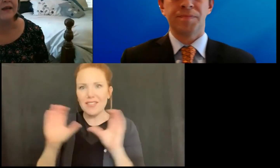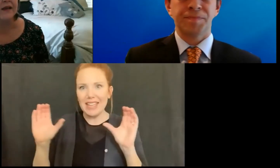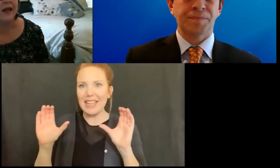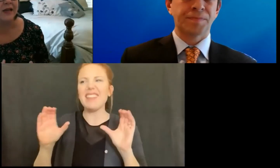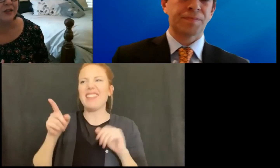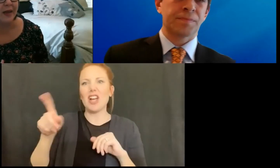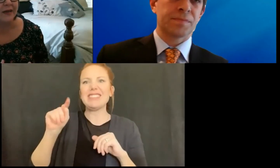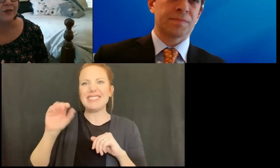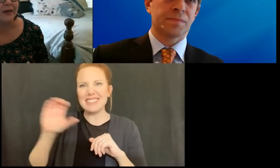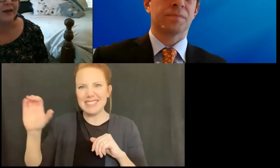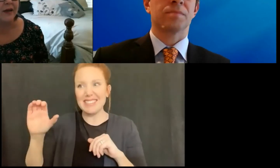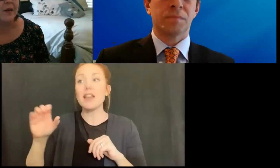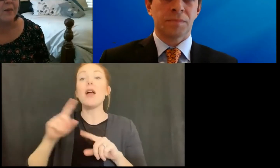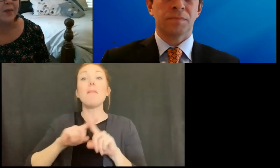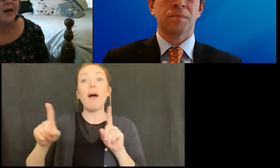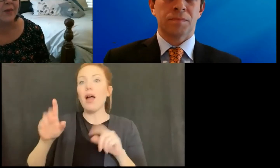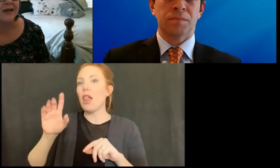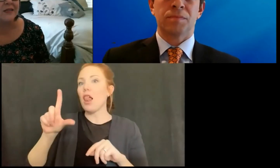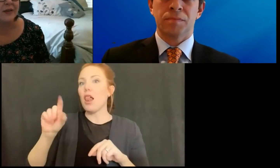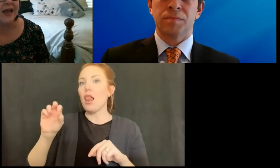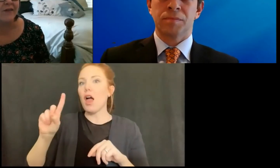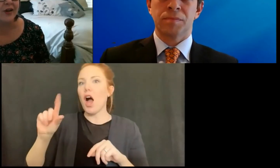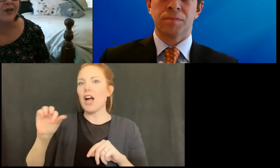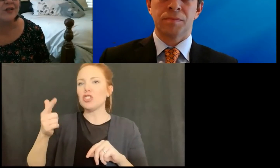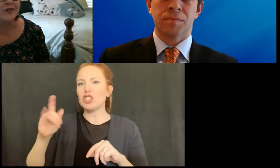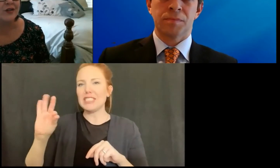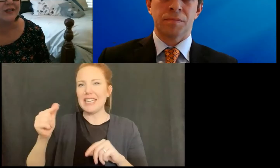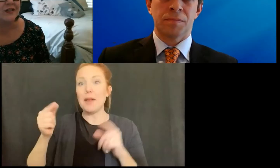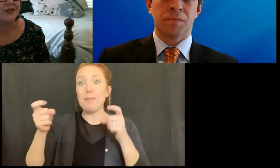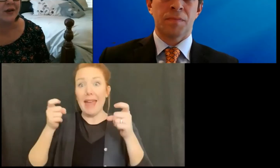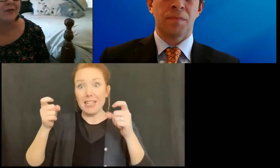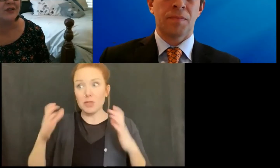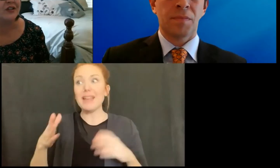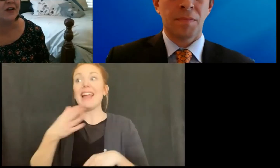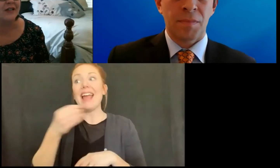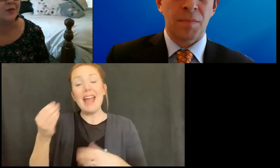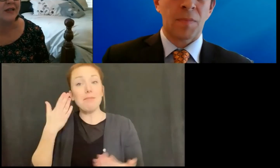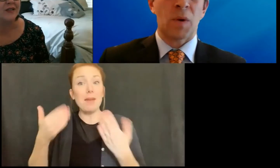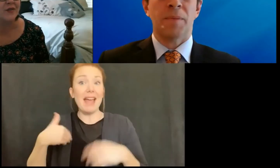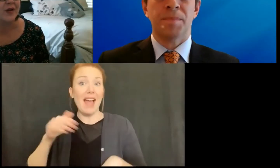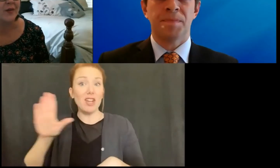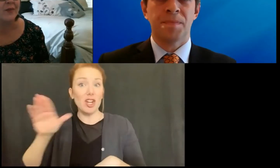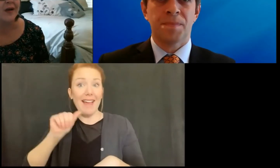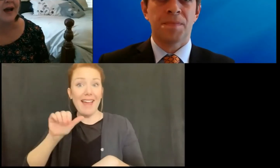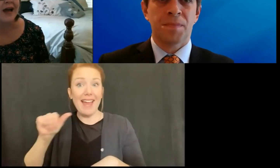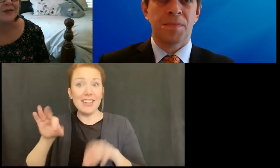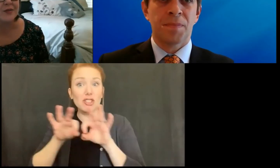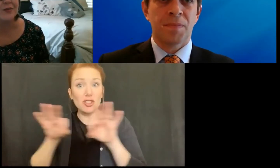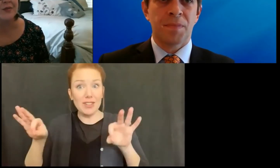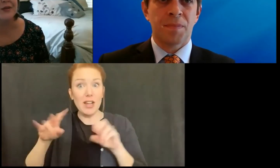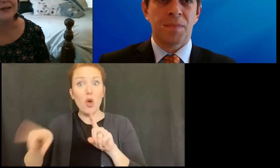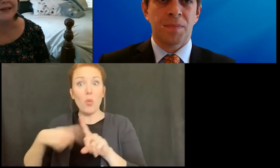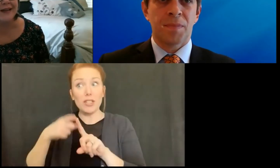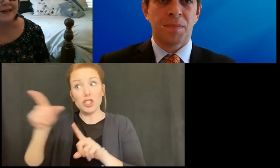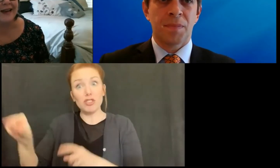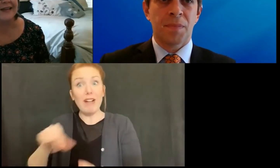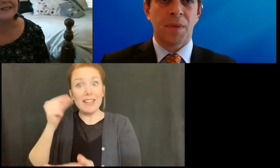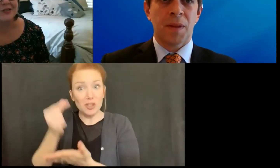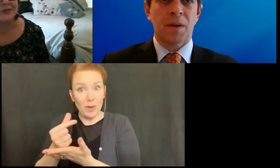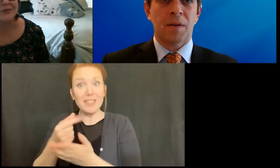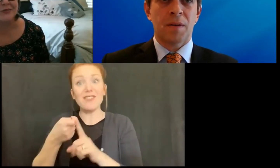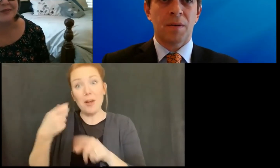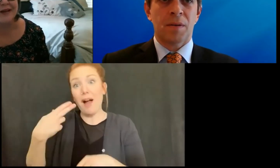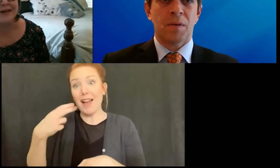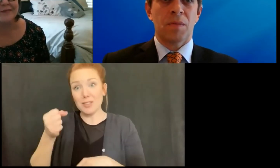hospitality, lodging management, but possibly having her associate's degree when she graduates from high school